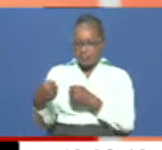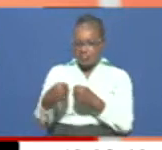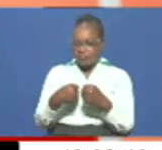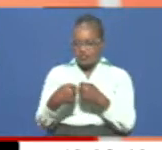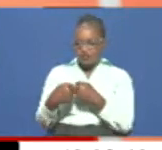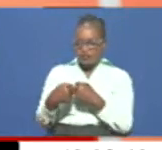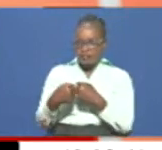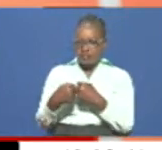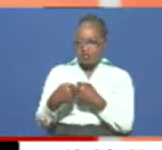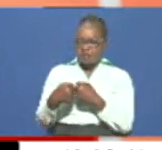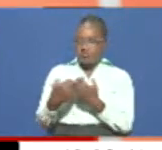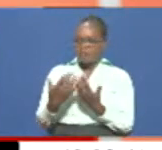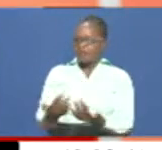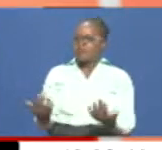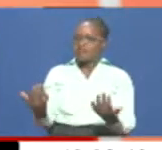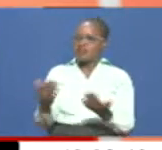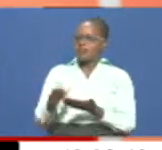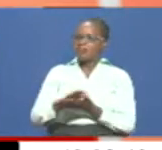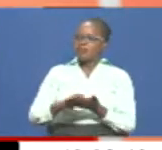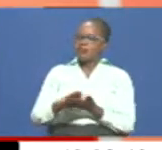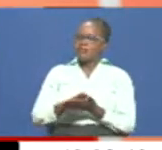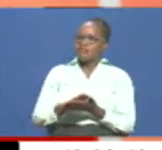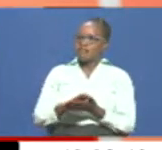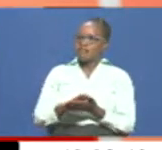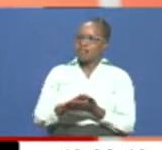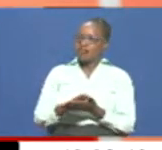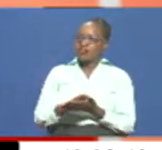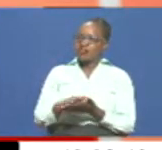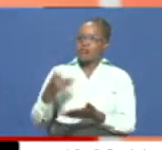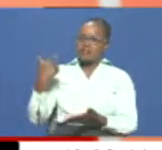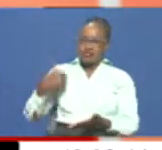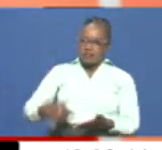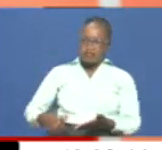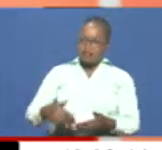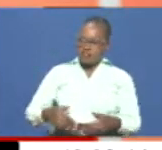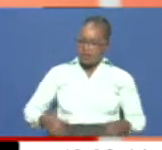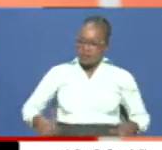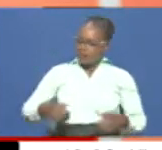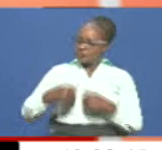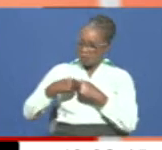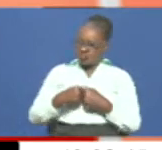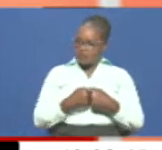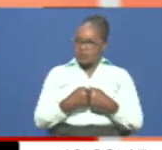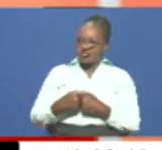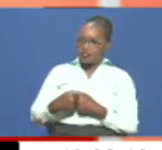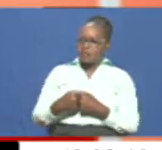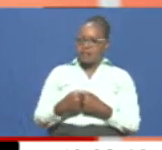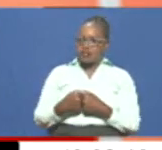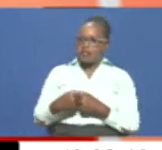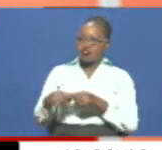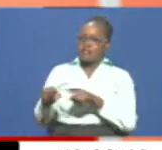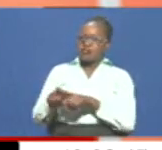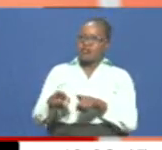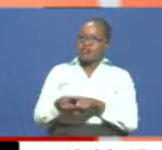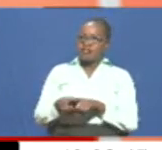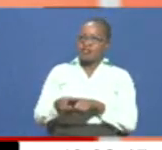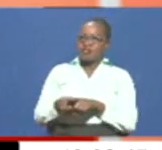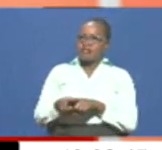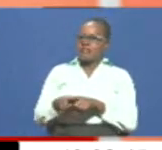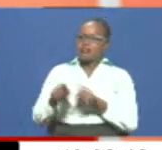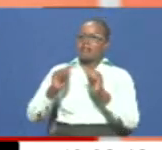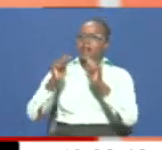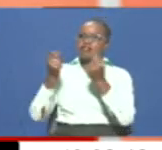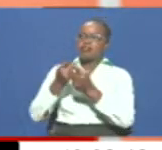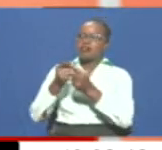of kit, as basic as giving a tracksuit, shorts, and all that. That was a challenge. Mm-hmm. Issues of teams traveling and